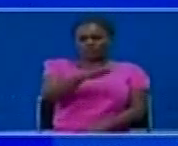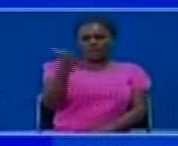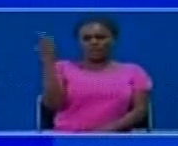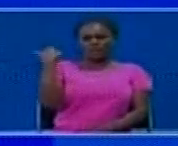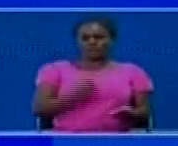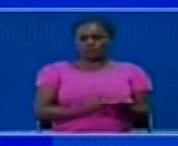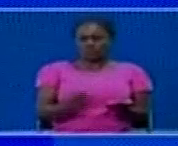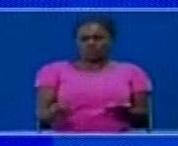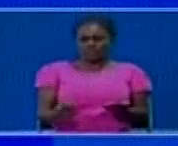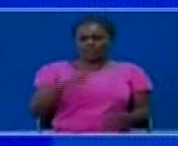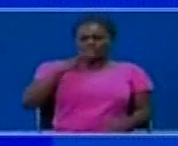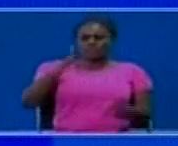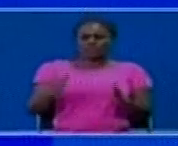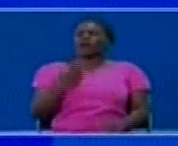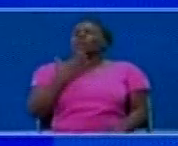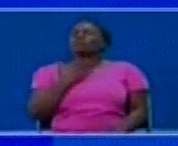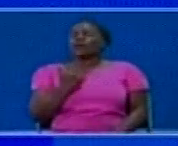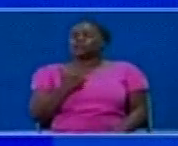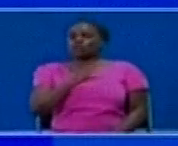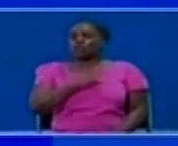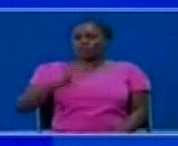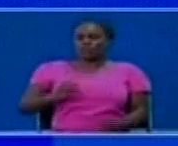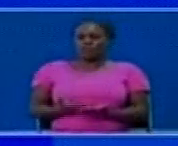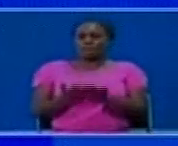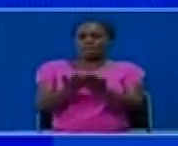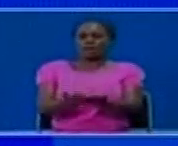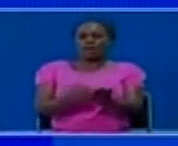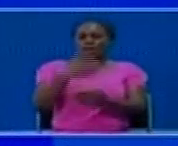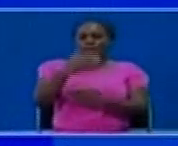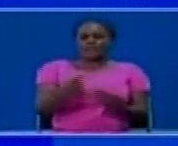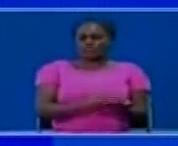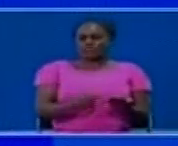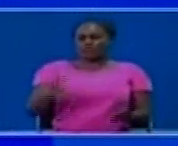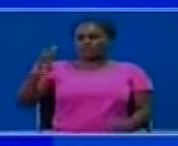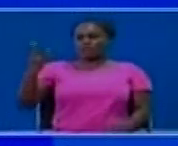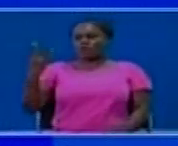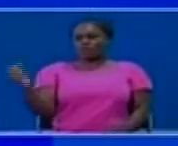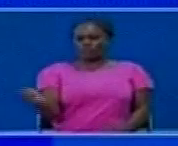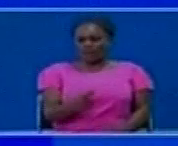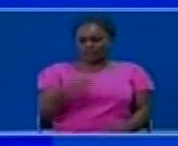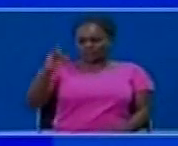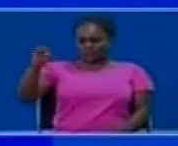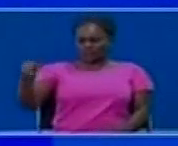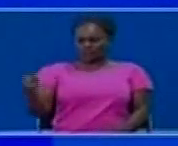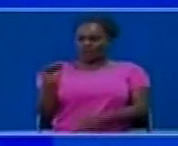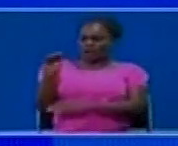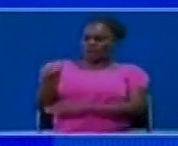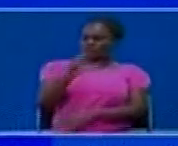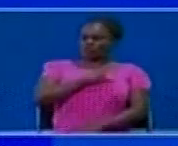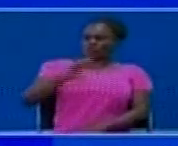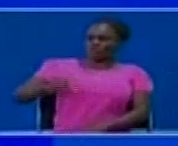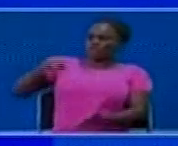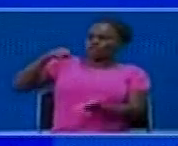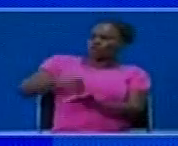week. Ethuro wants the committee to submit its report next week on the 4th of January. The Speaker asked the committee to engage